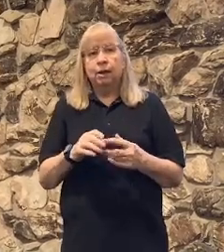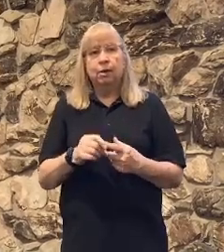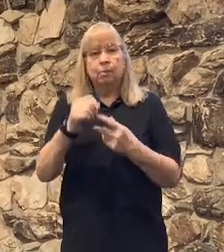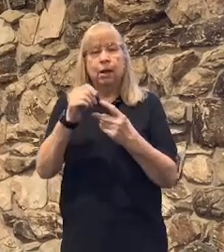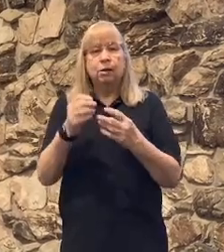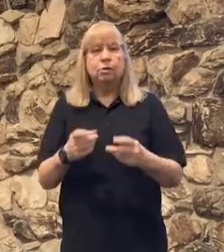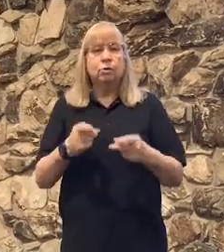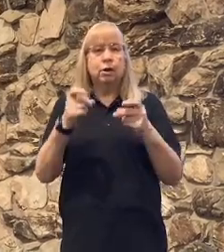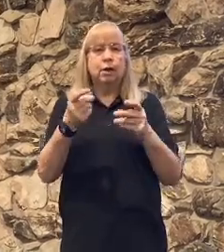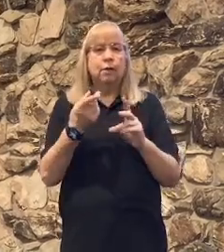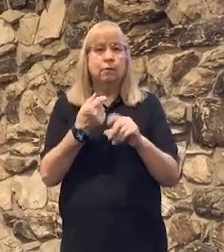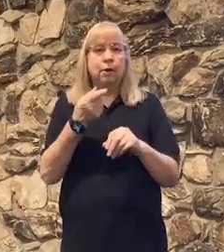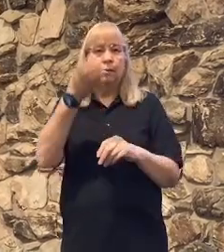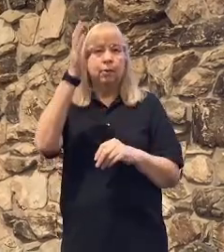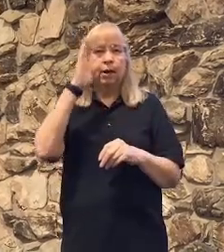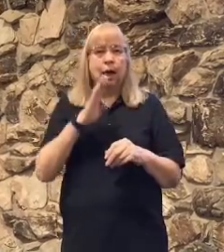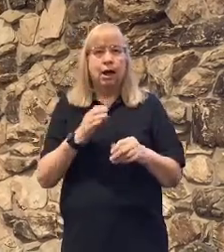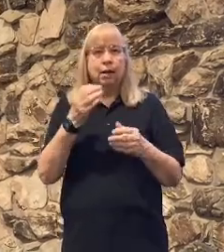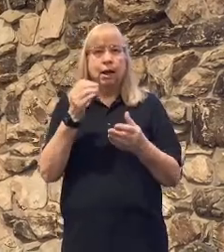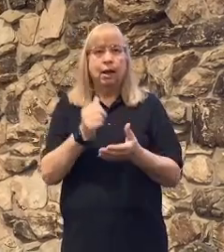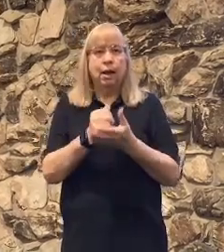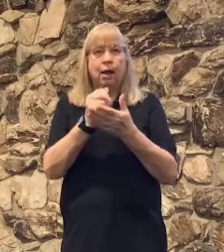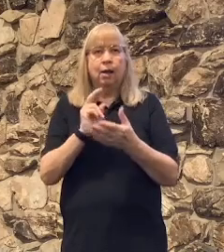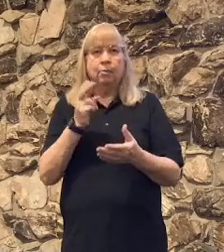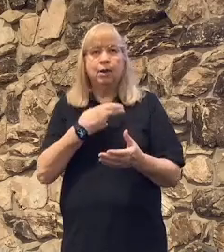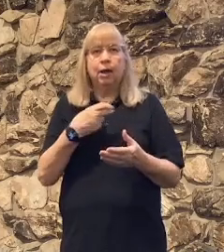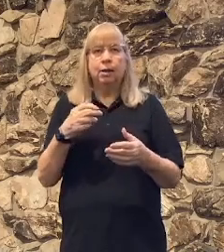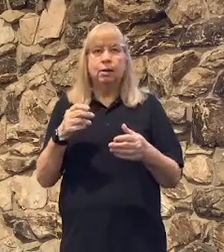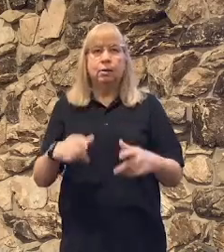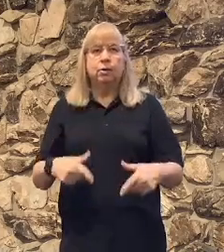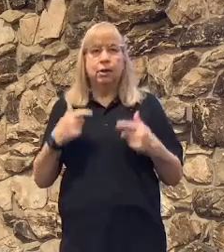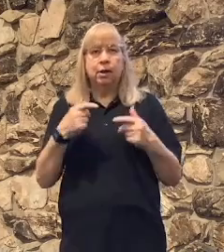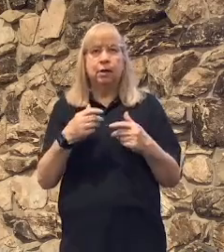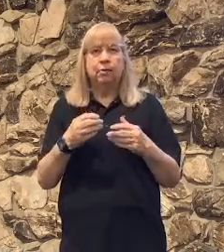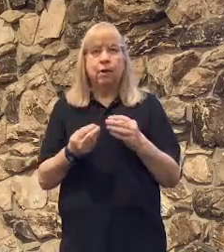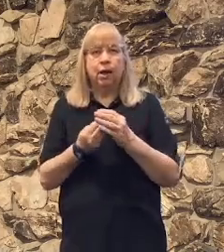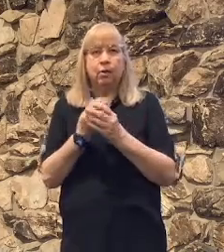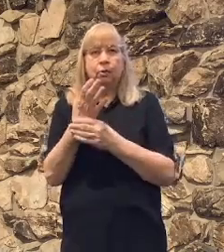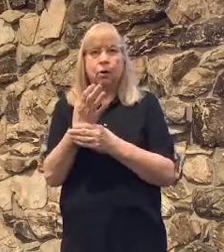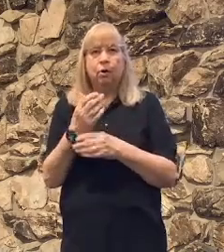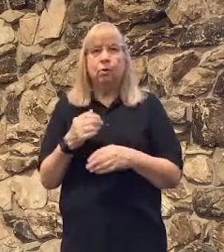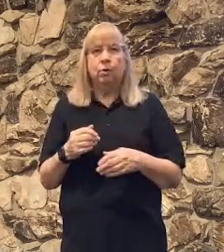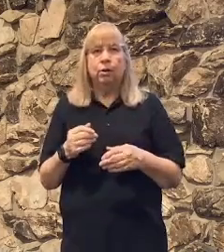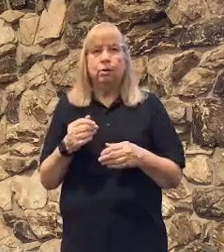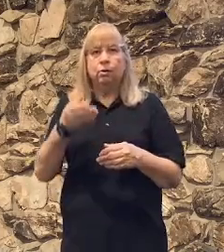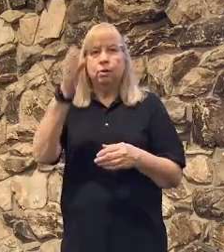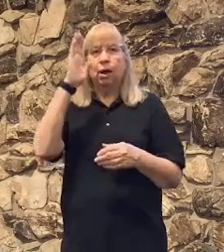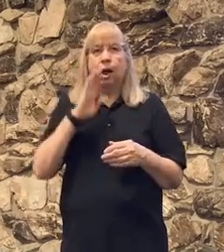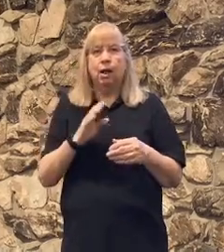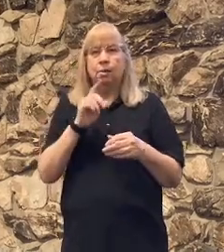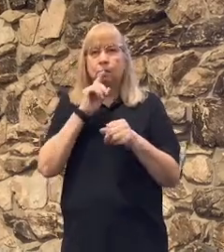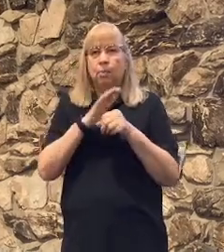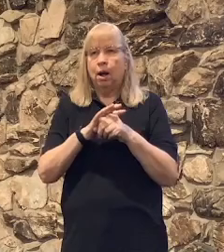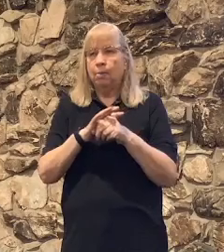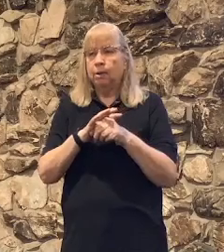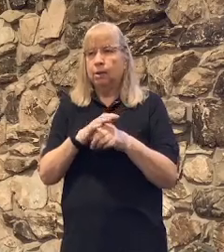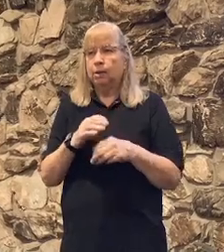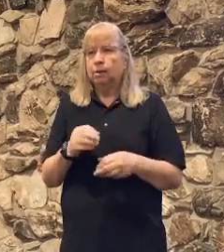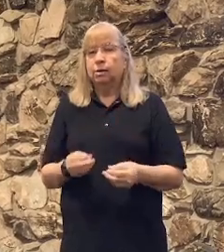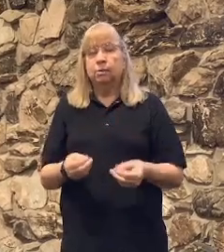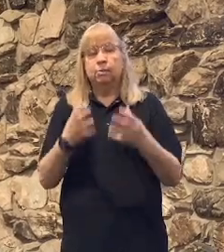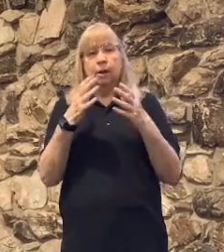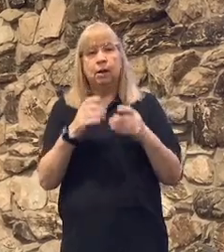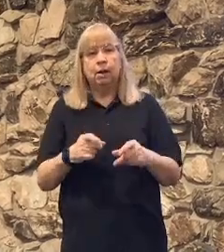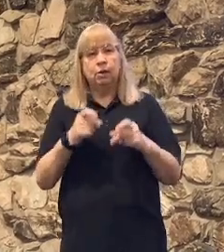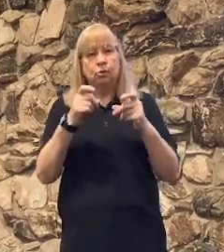God that helps us to live and grow, and according to God's promises. And there are many treasures